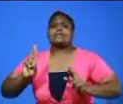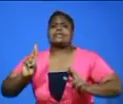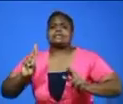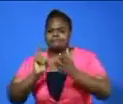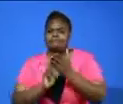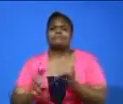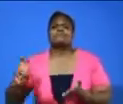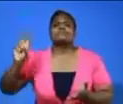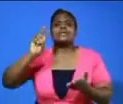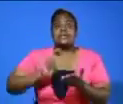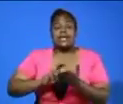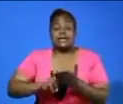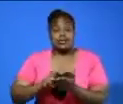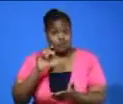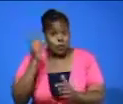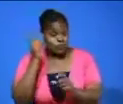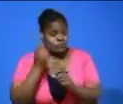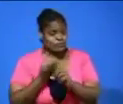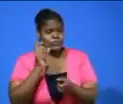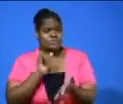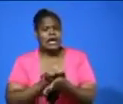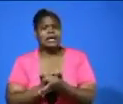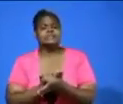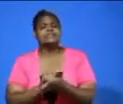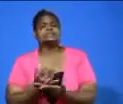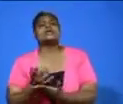Out of which came the remnant movement.